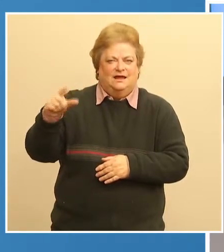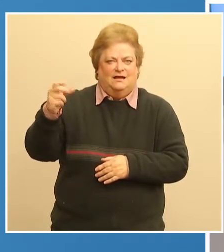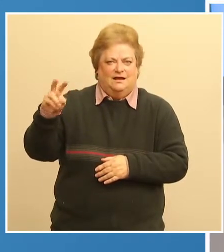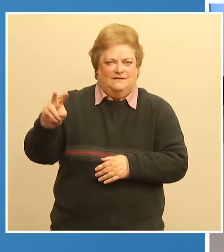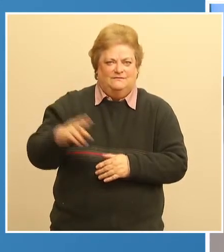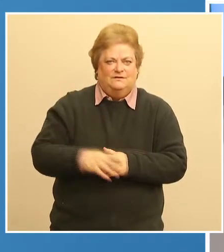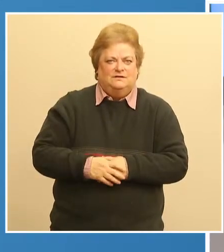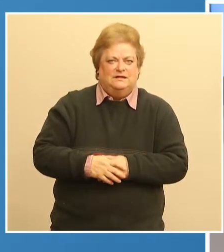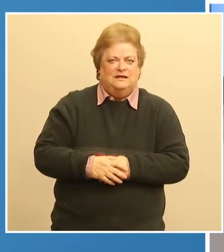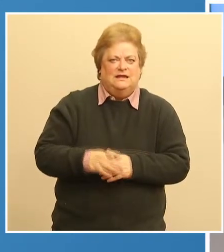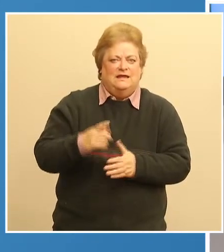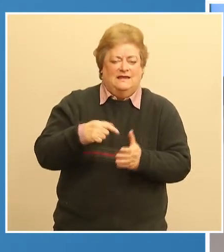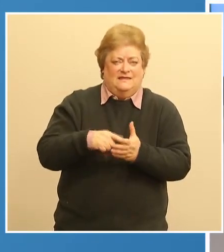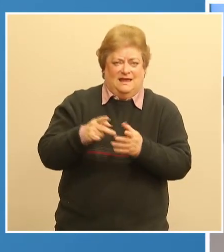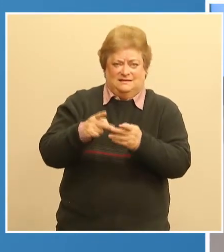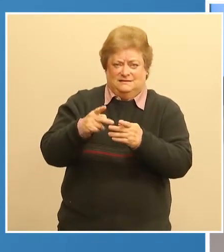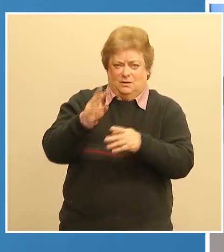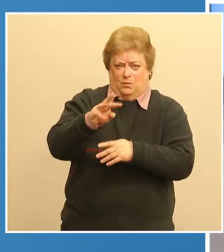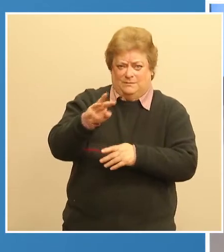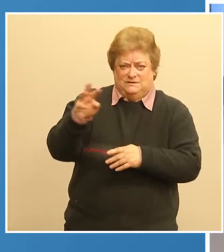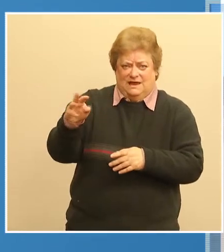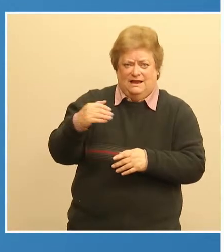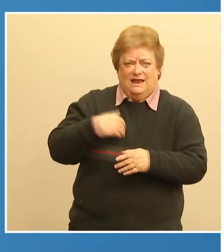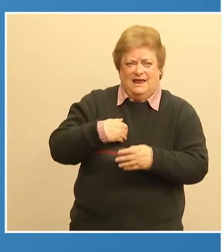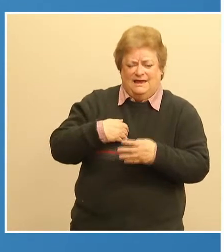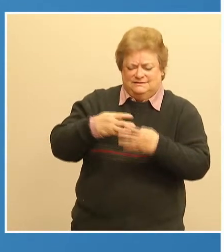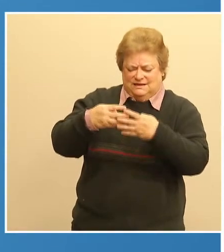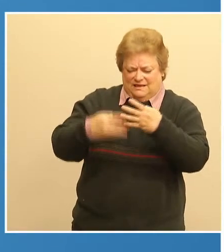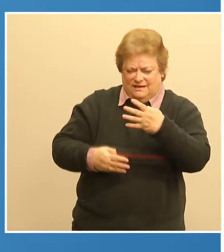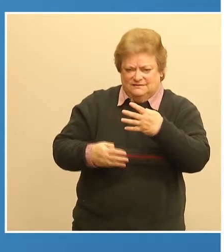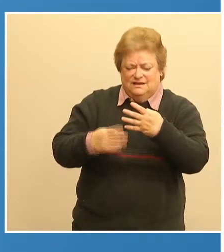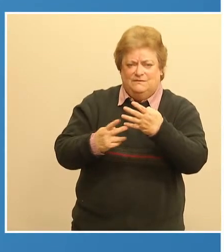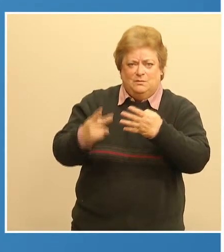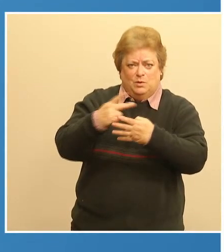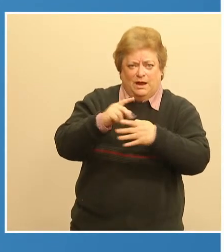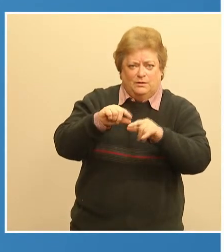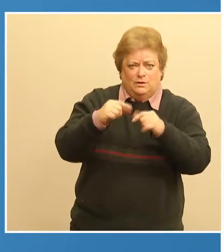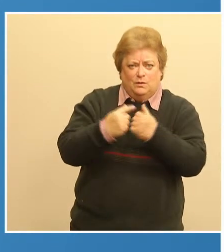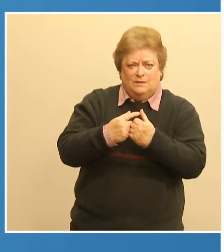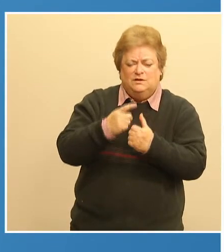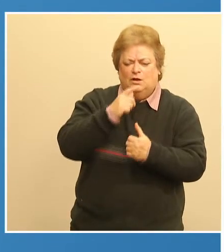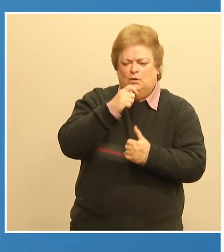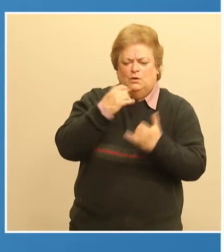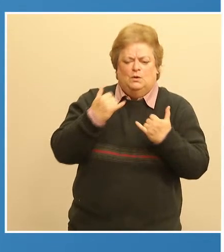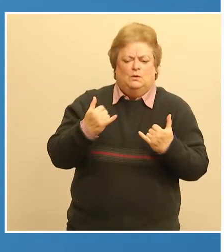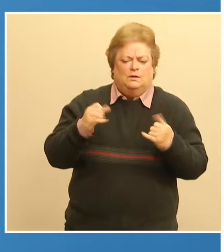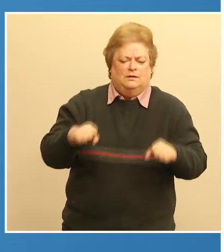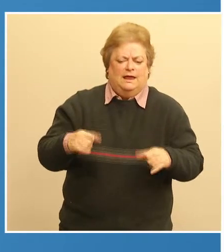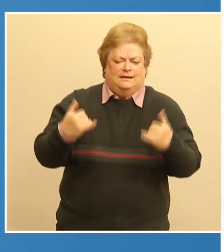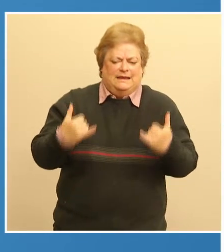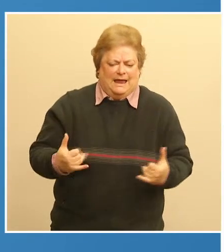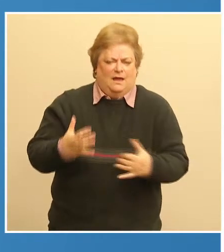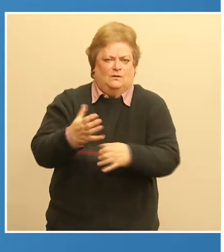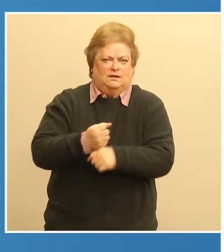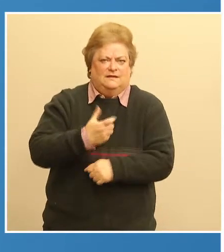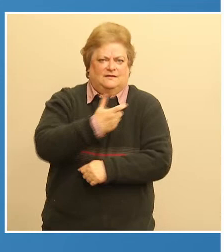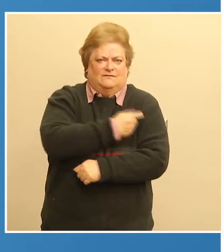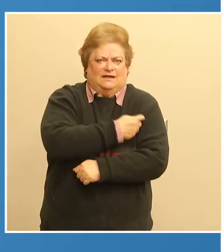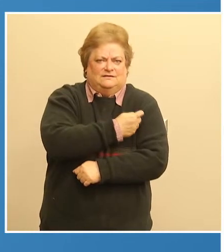covid19.lincoln.ne.gov. This site includes a list of priority groups as well as who is now eligible for